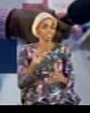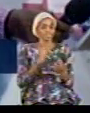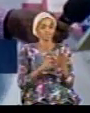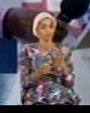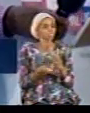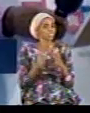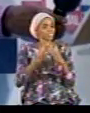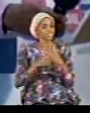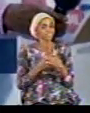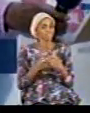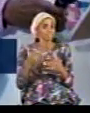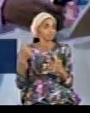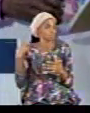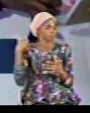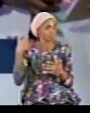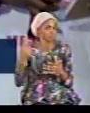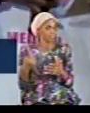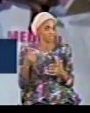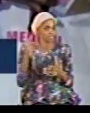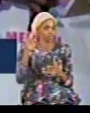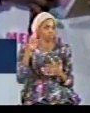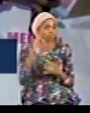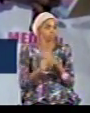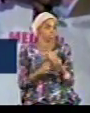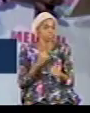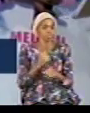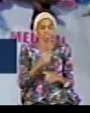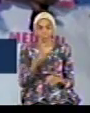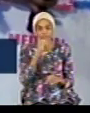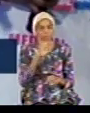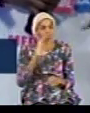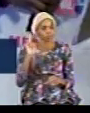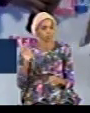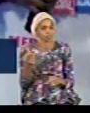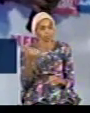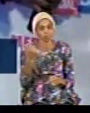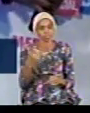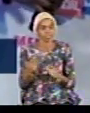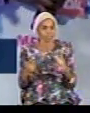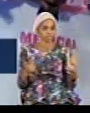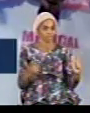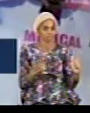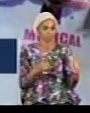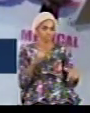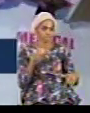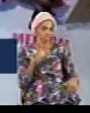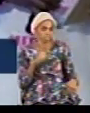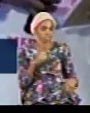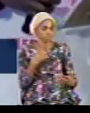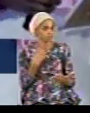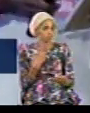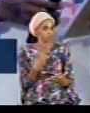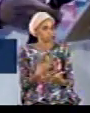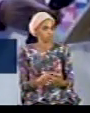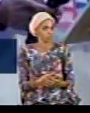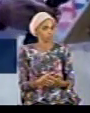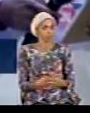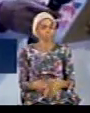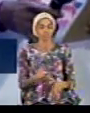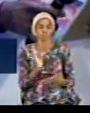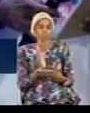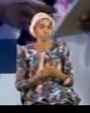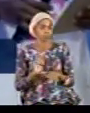since 2 years now, she cannot use the left leg very well. Sometimes she will call